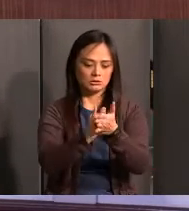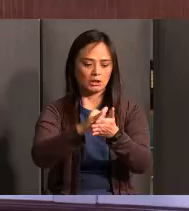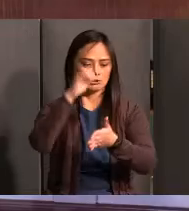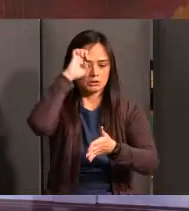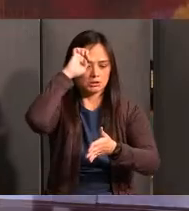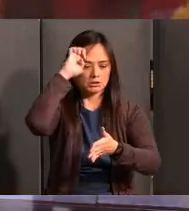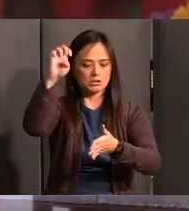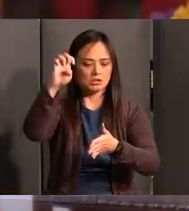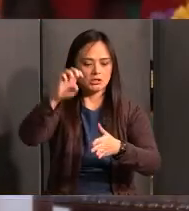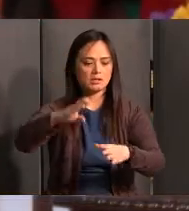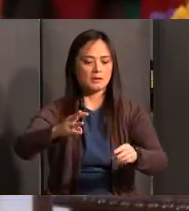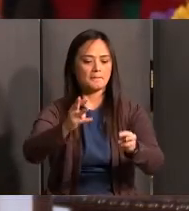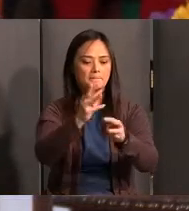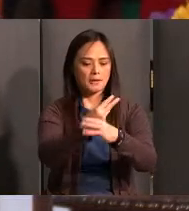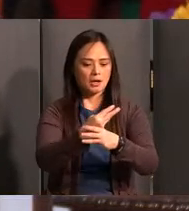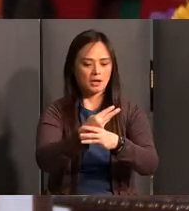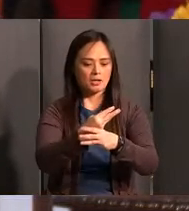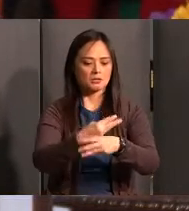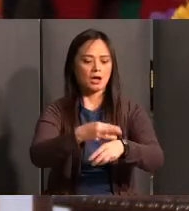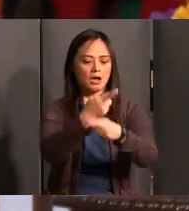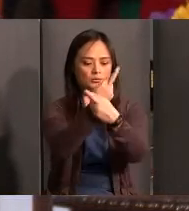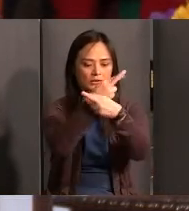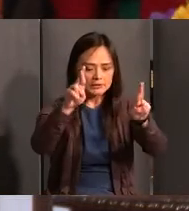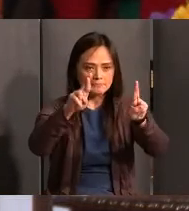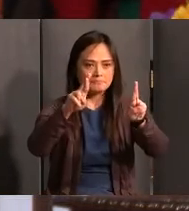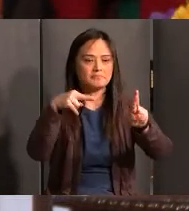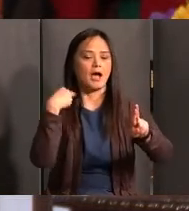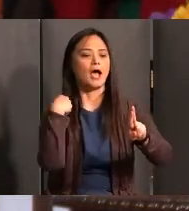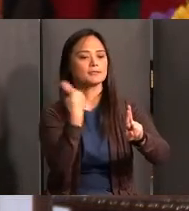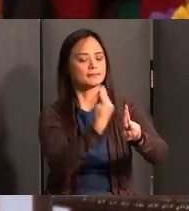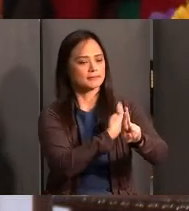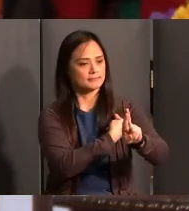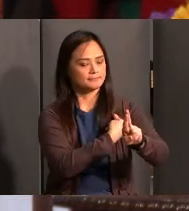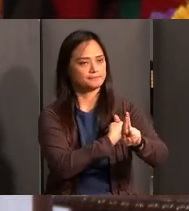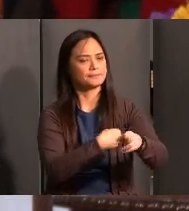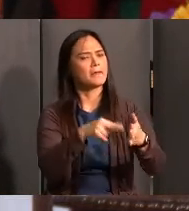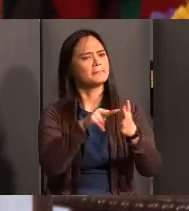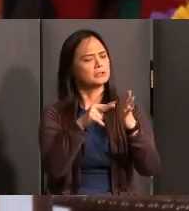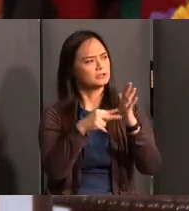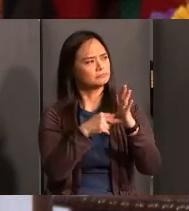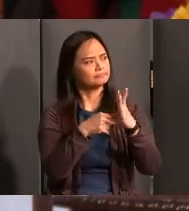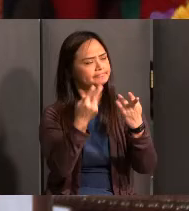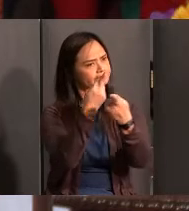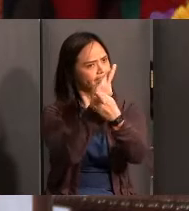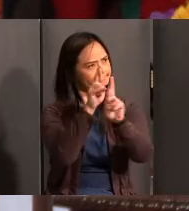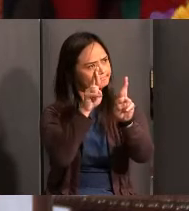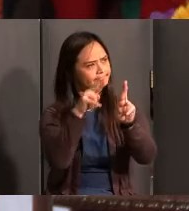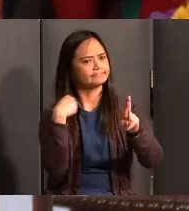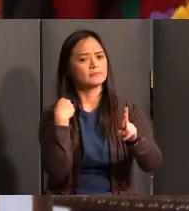He might redeem us. Ibig sabihin, mga kapatid, we are a